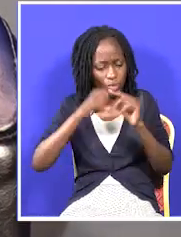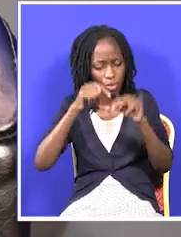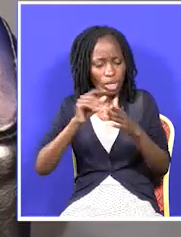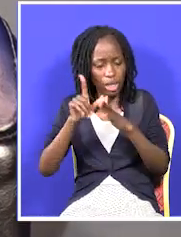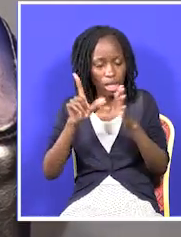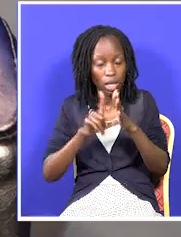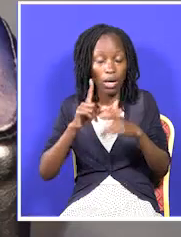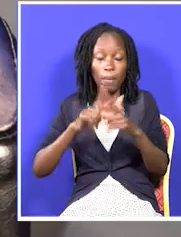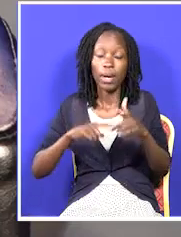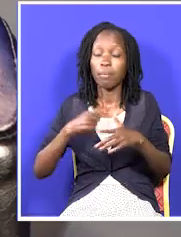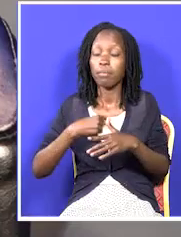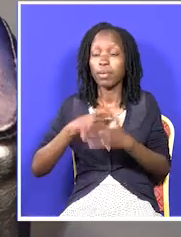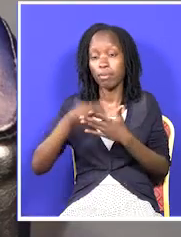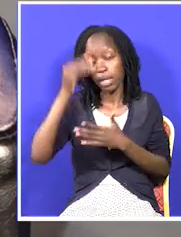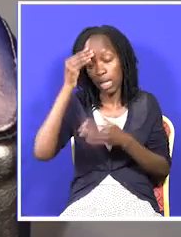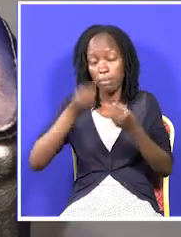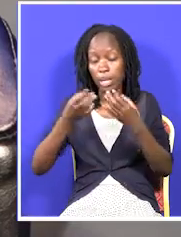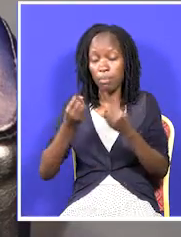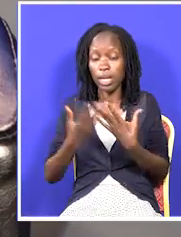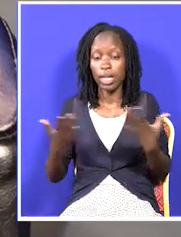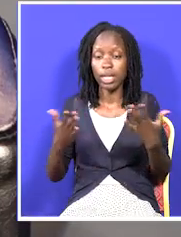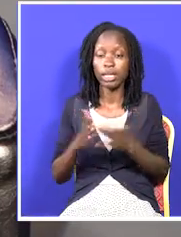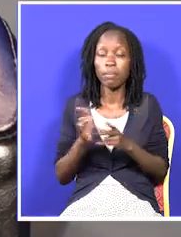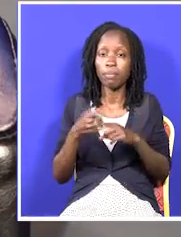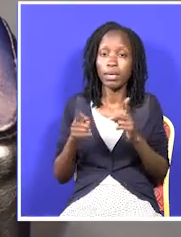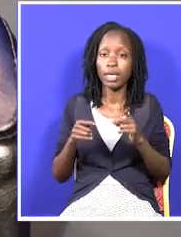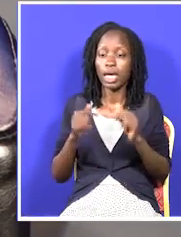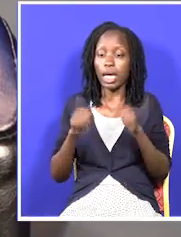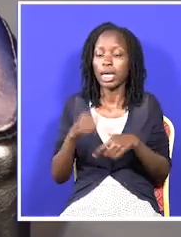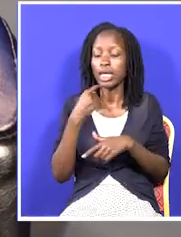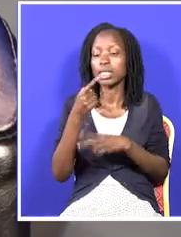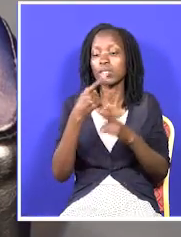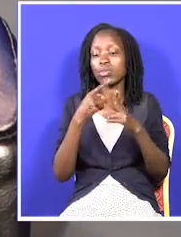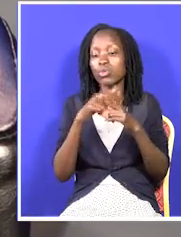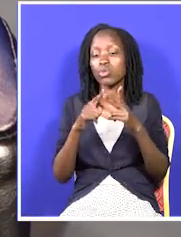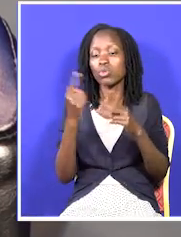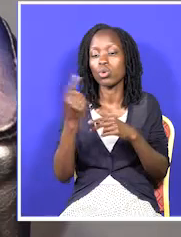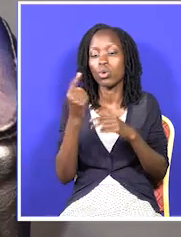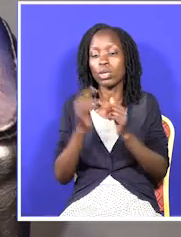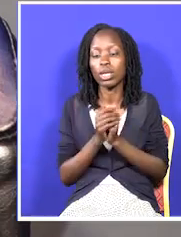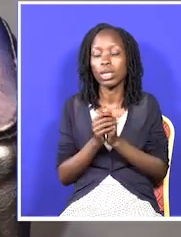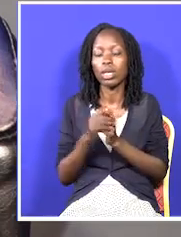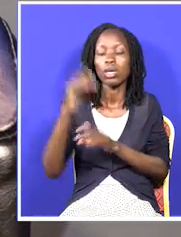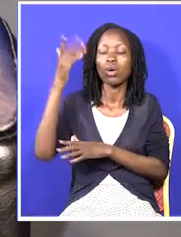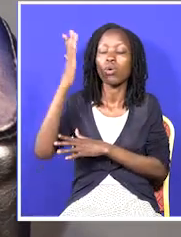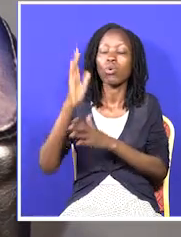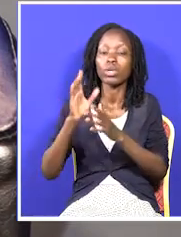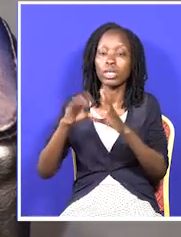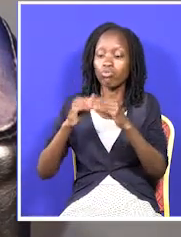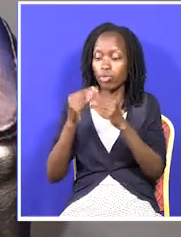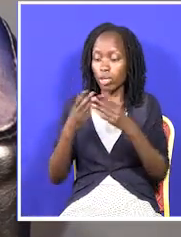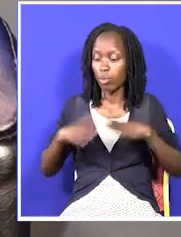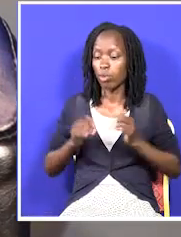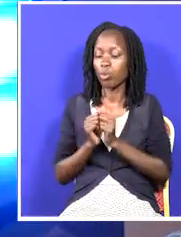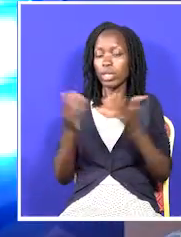lesson. On my end, I have learned a lot of things. However, I can mention two. Number one is that God created mankind with